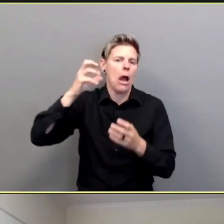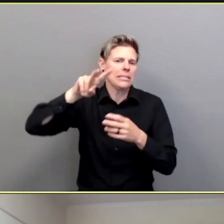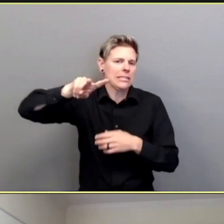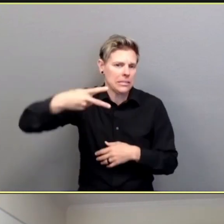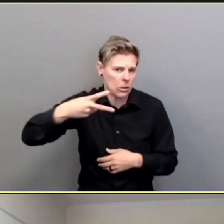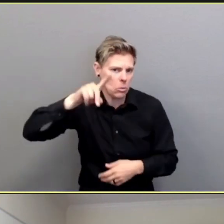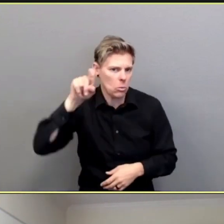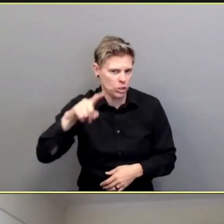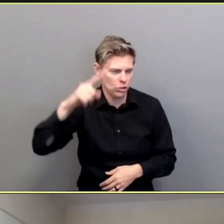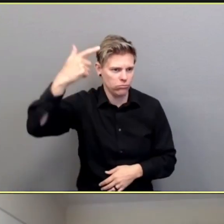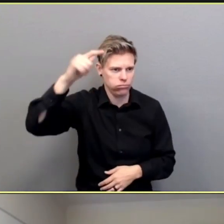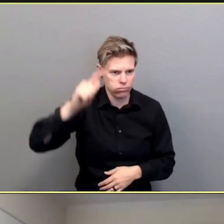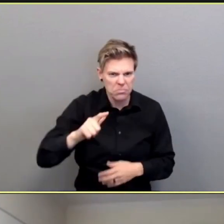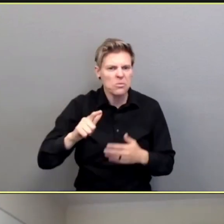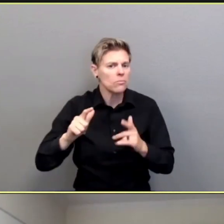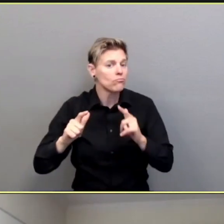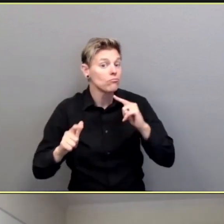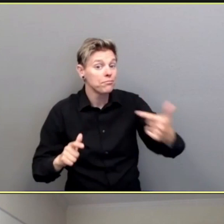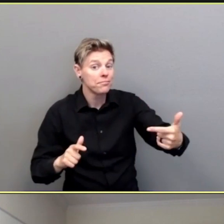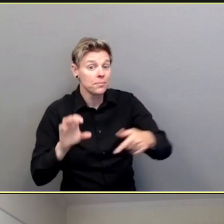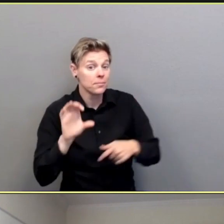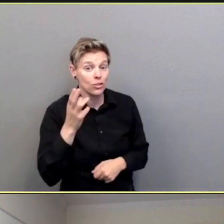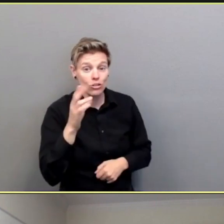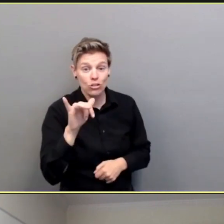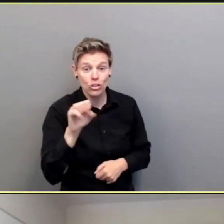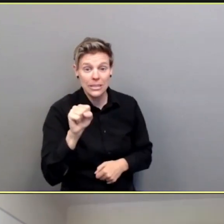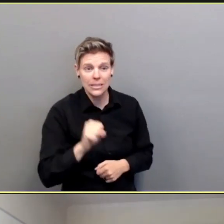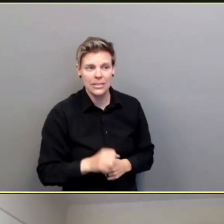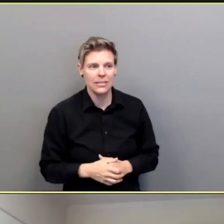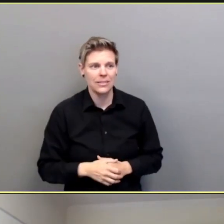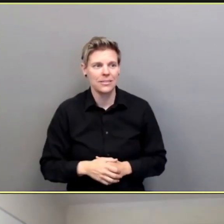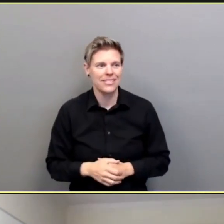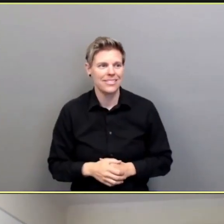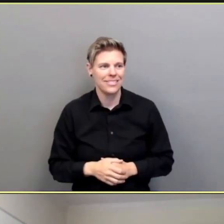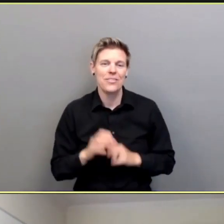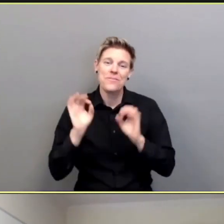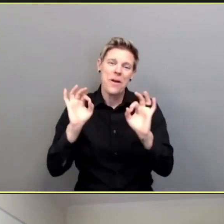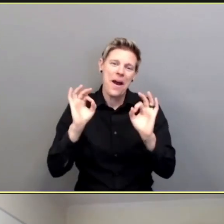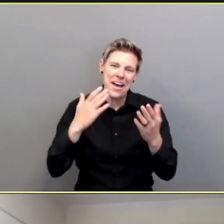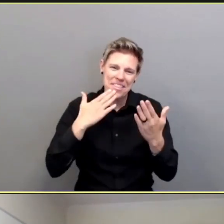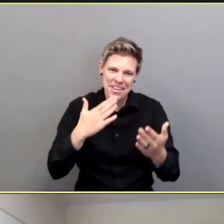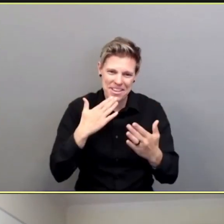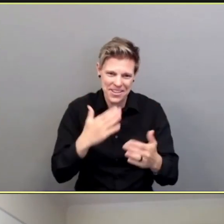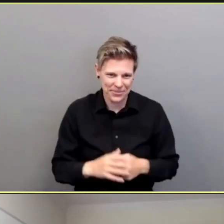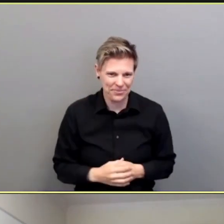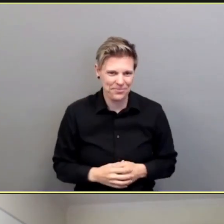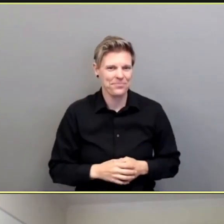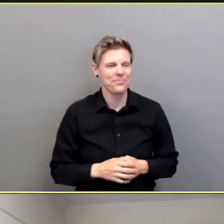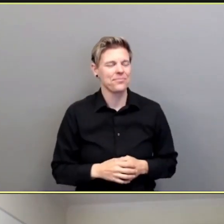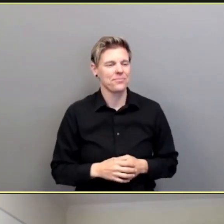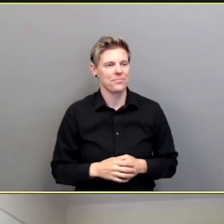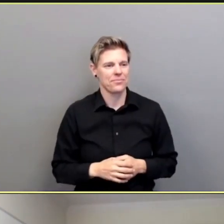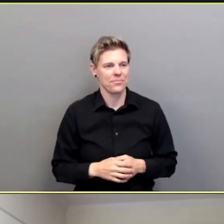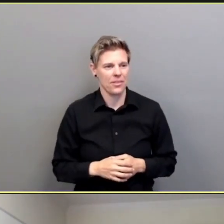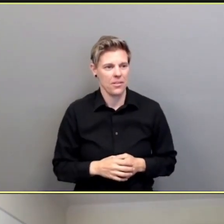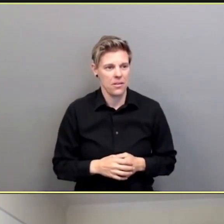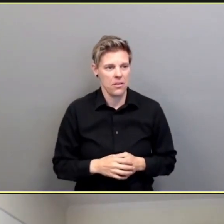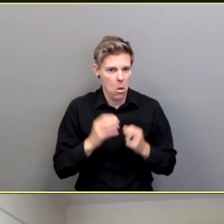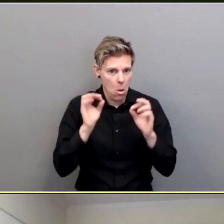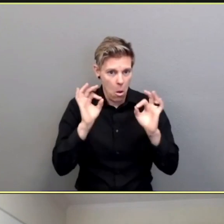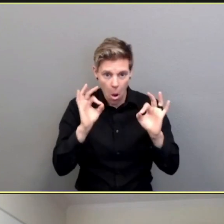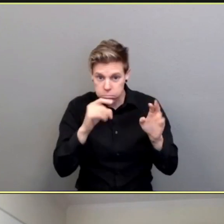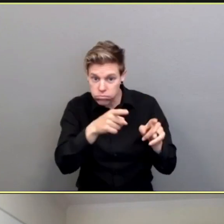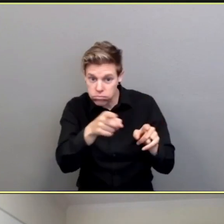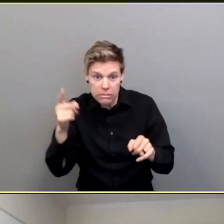unmuted. All right. Thank you guys very much. Hopefully you can hear me here. I